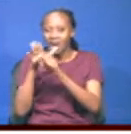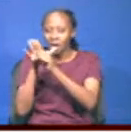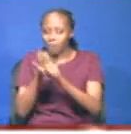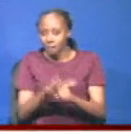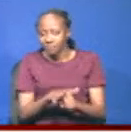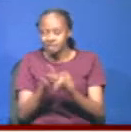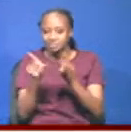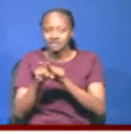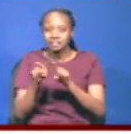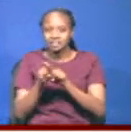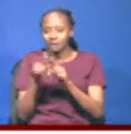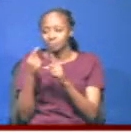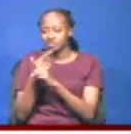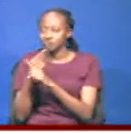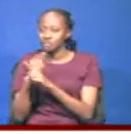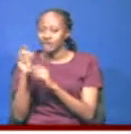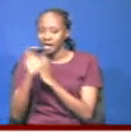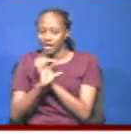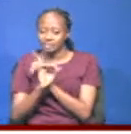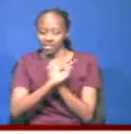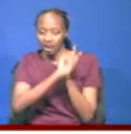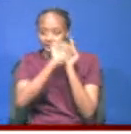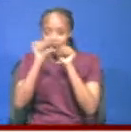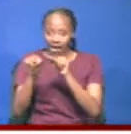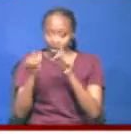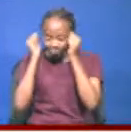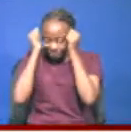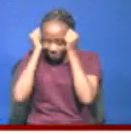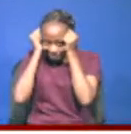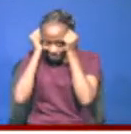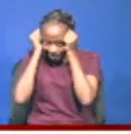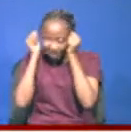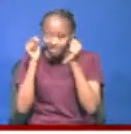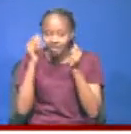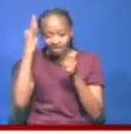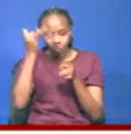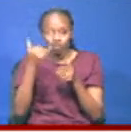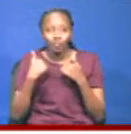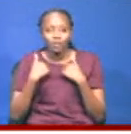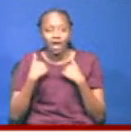countries to come and study at this university. That's why we are building a hostel block